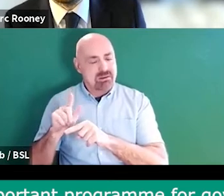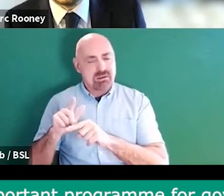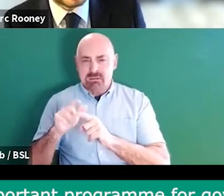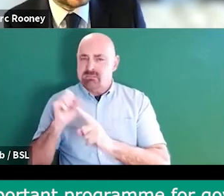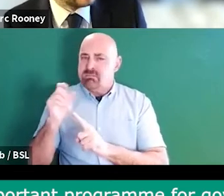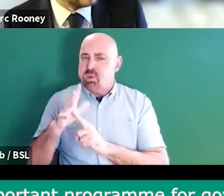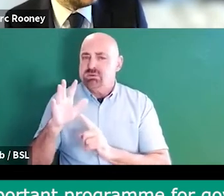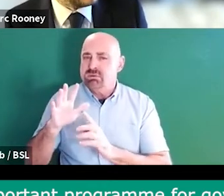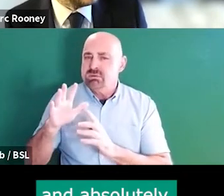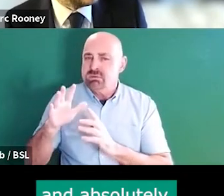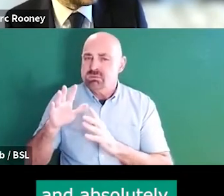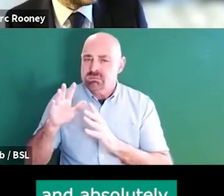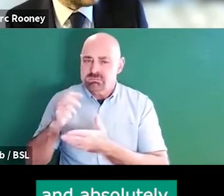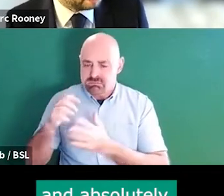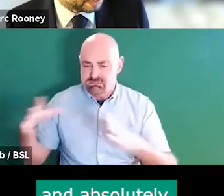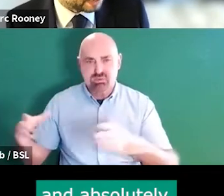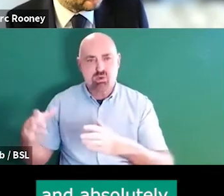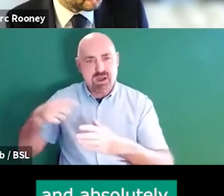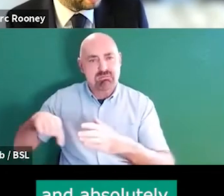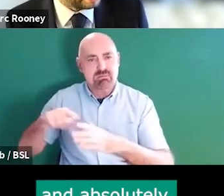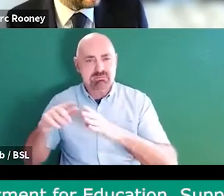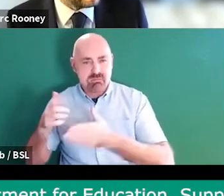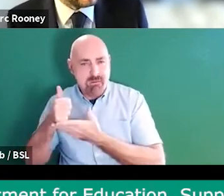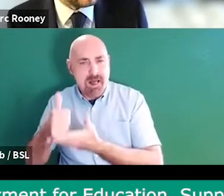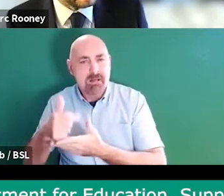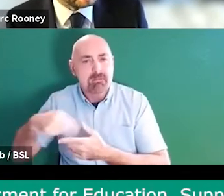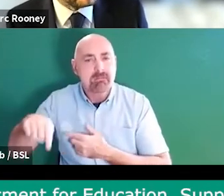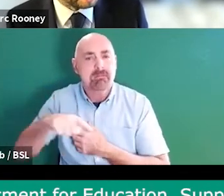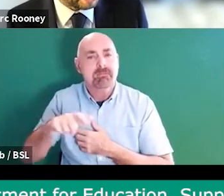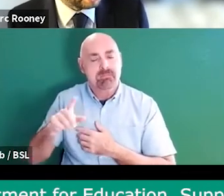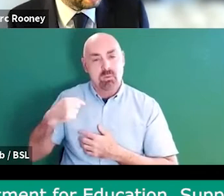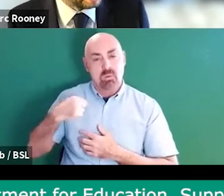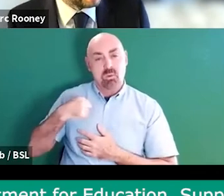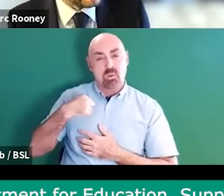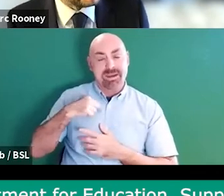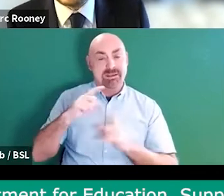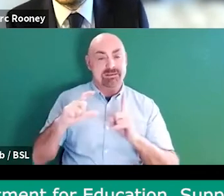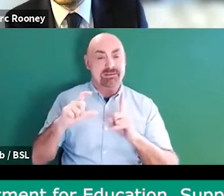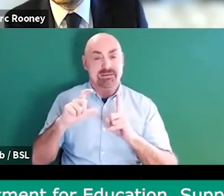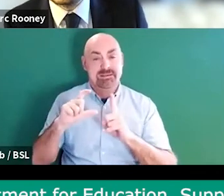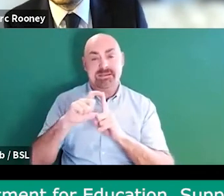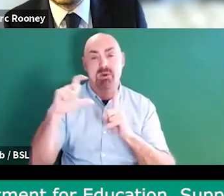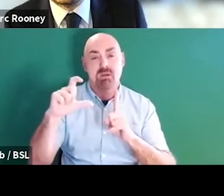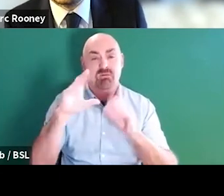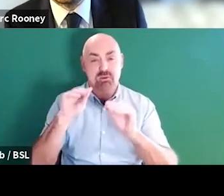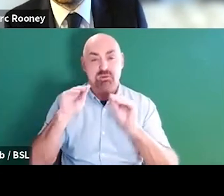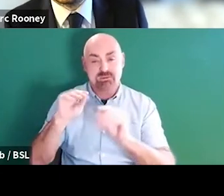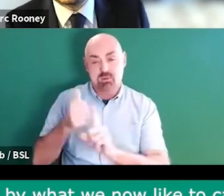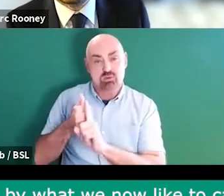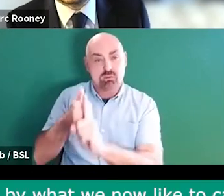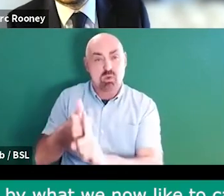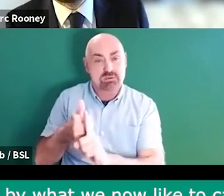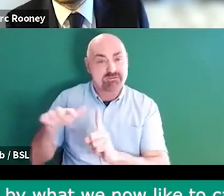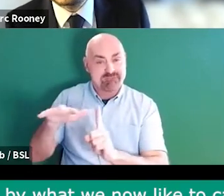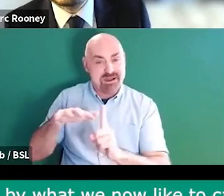programme for government. And absolutely, so we are the Department for Education. Supporting families is